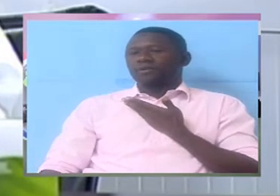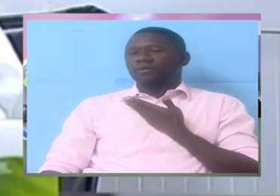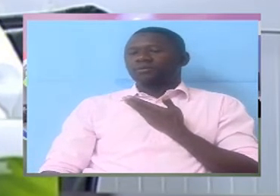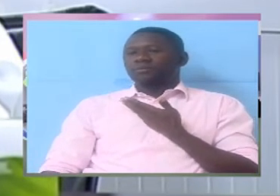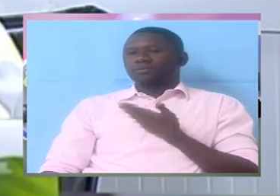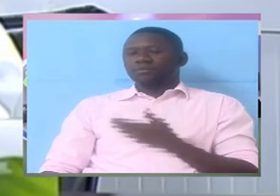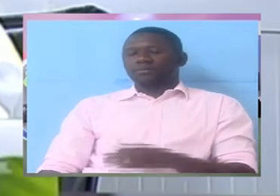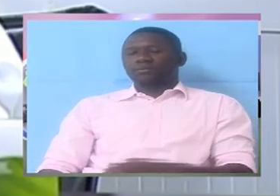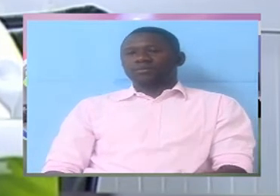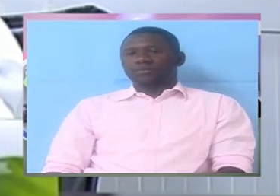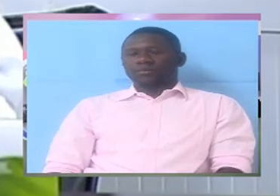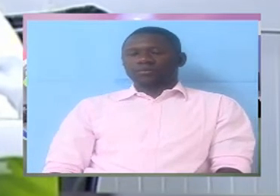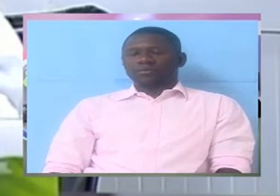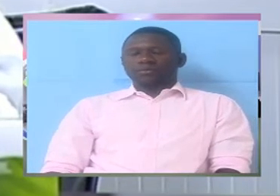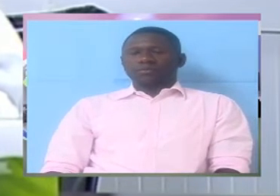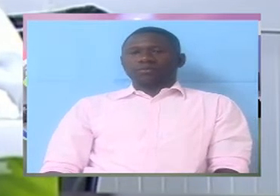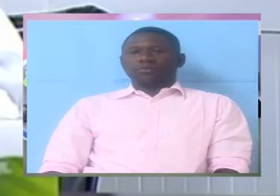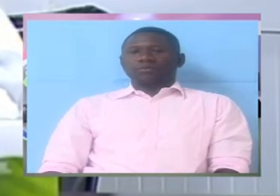tortured. So, I